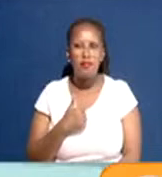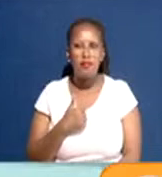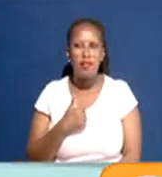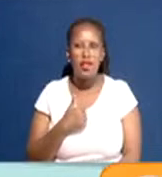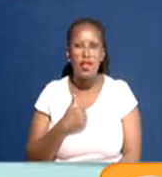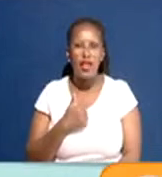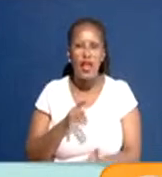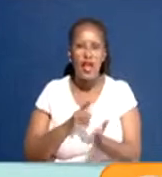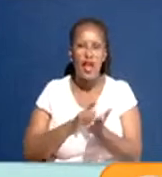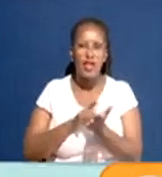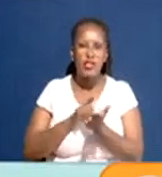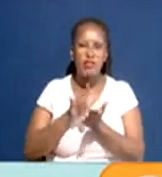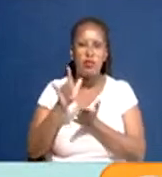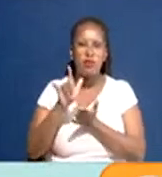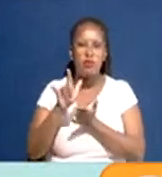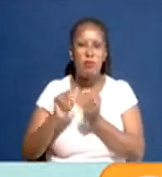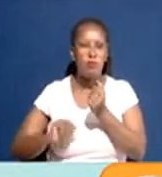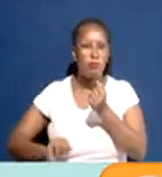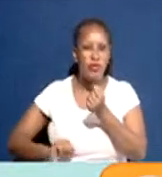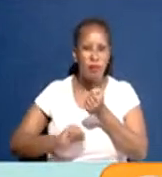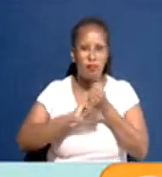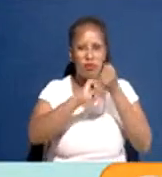export promotion